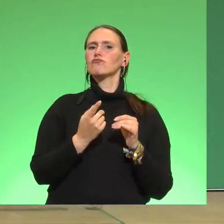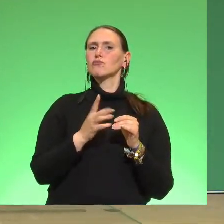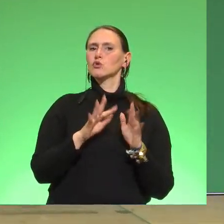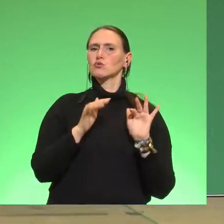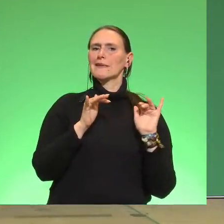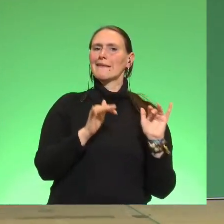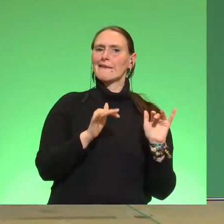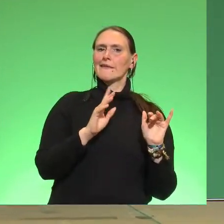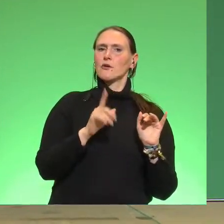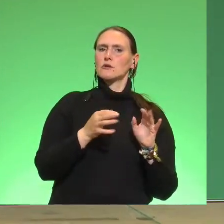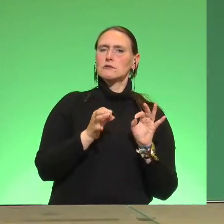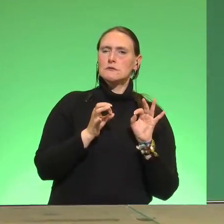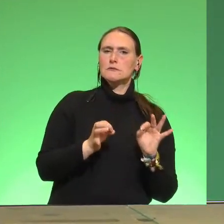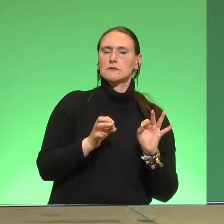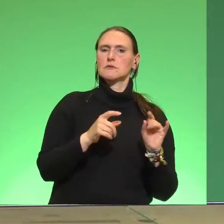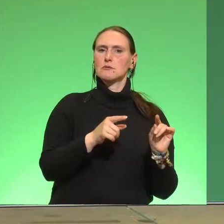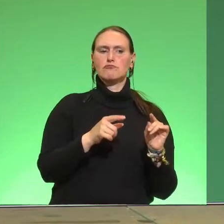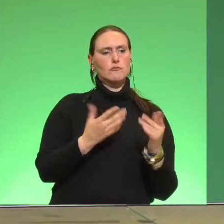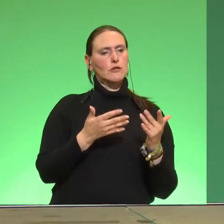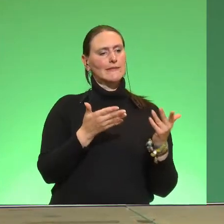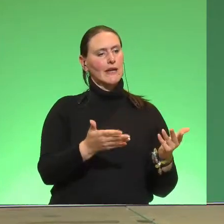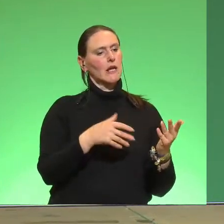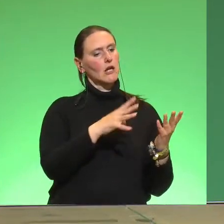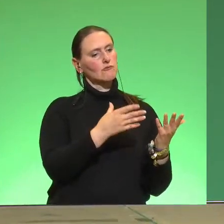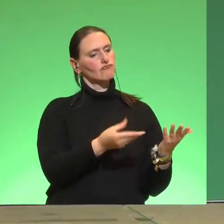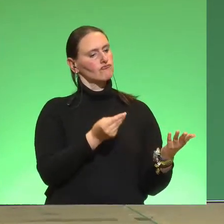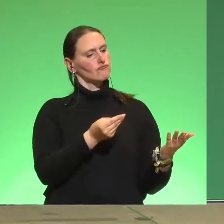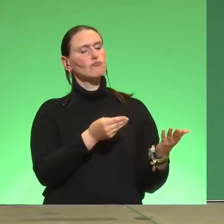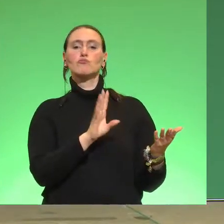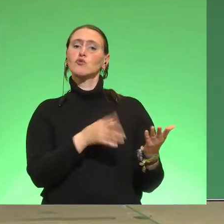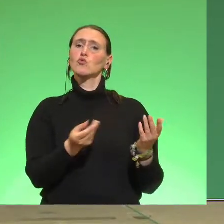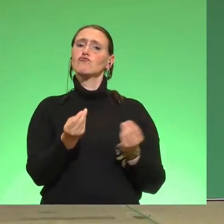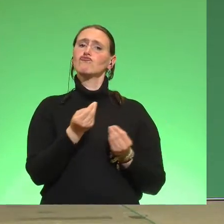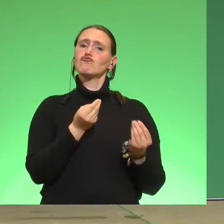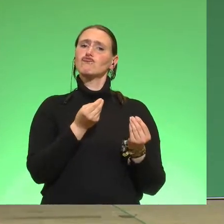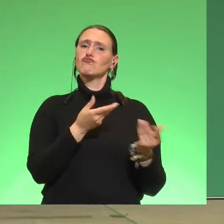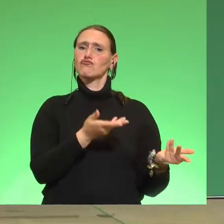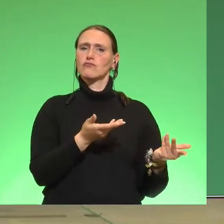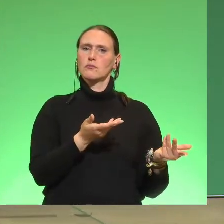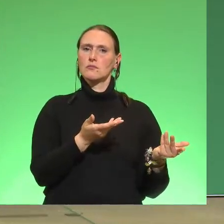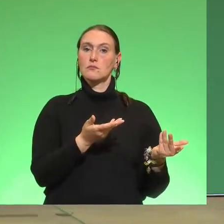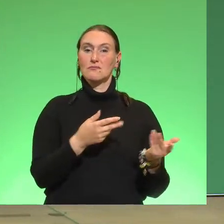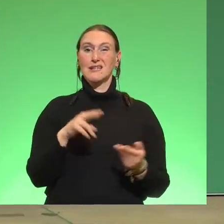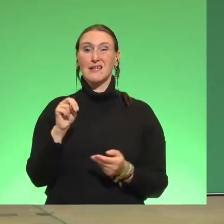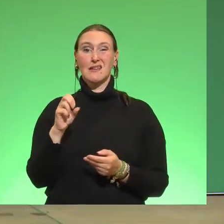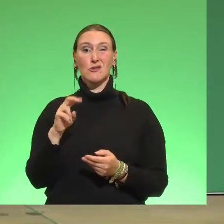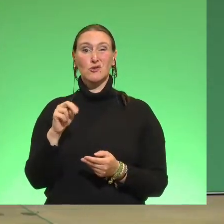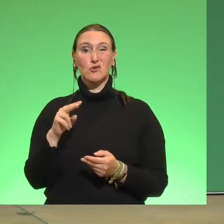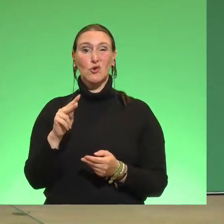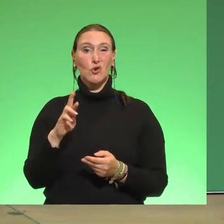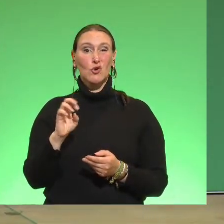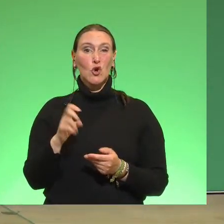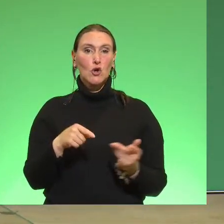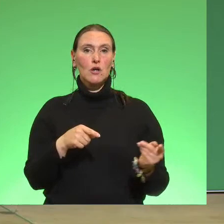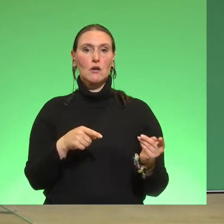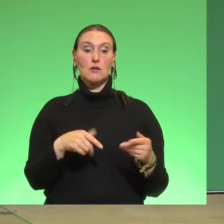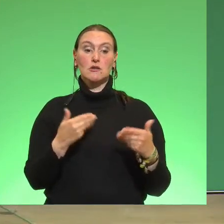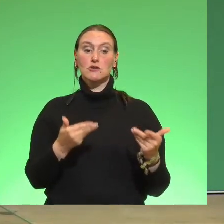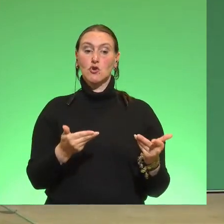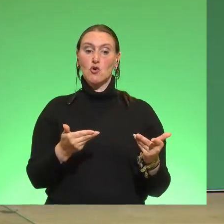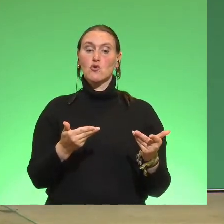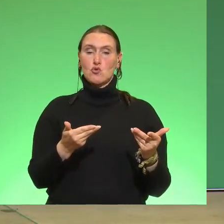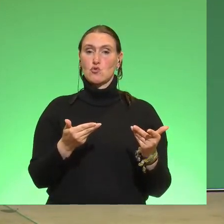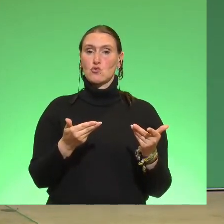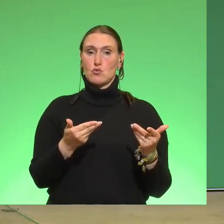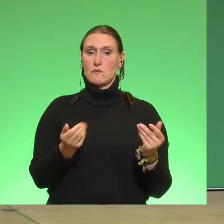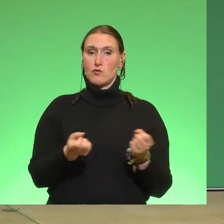you can trade with. That's what is refused in nongkrong, that is what is refused in Wakale, that is what is